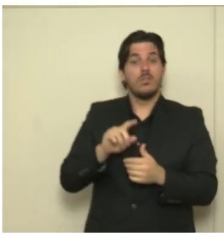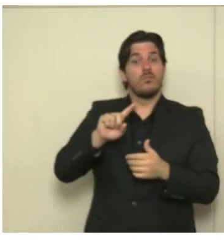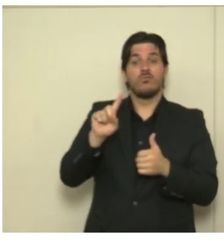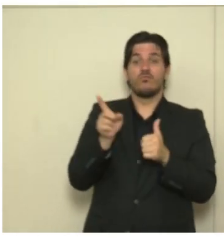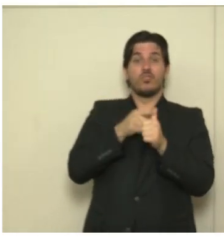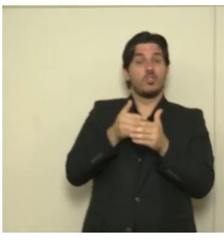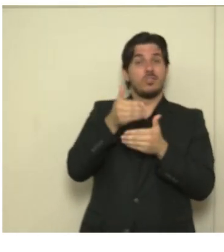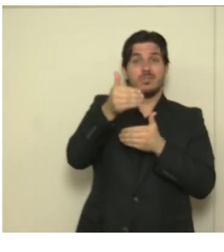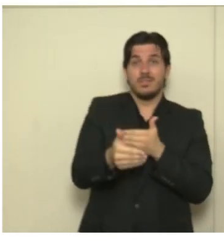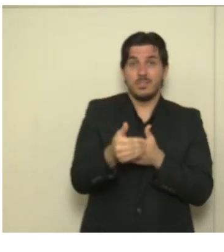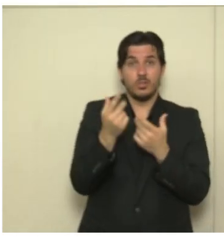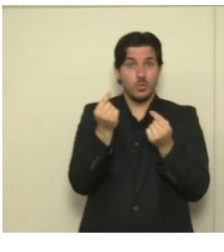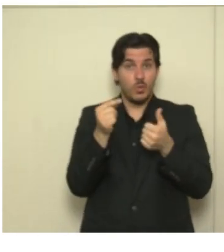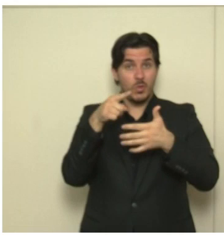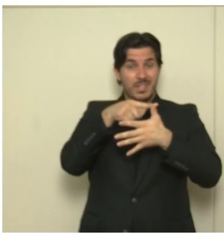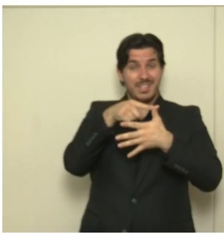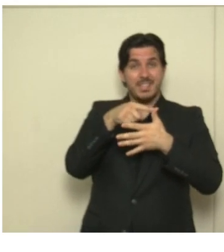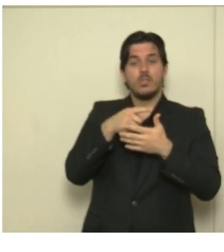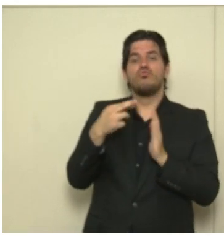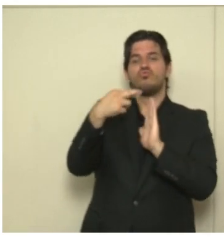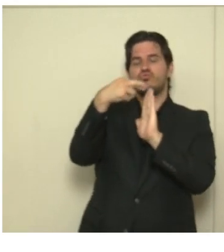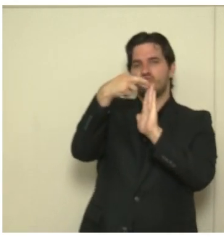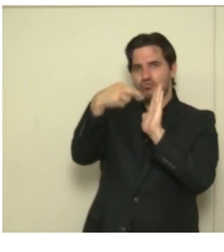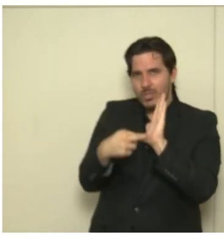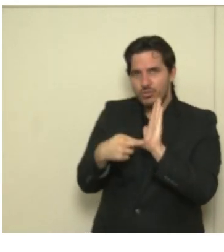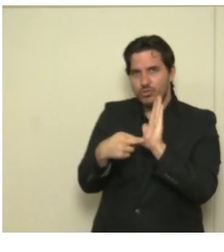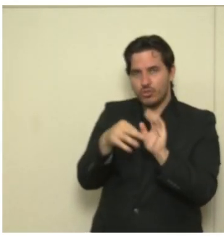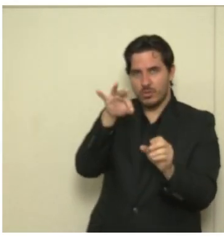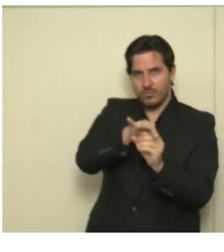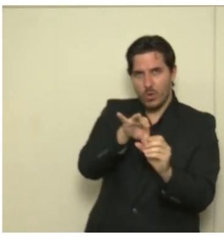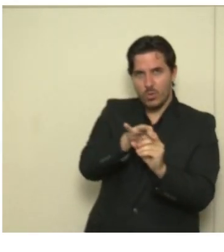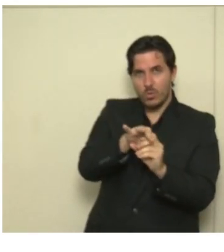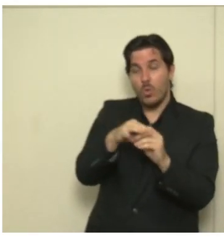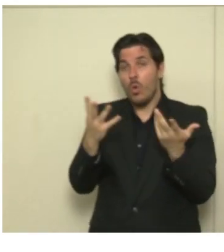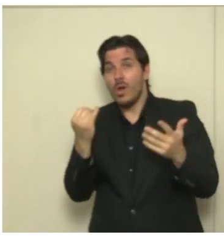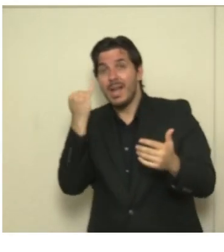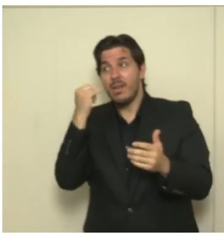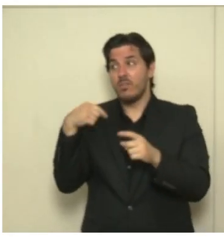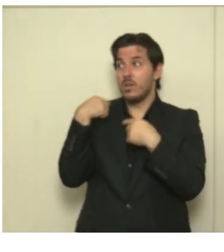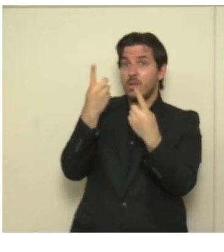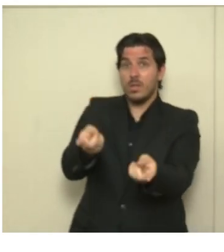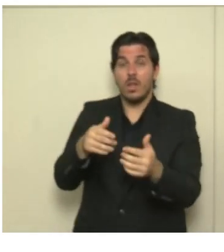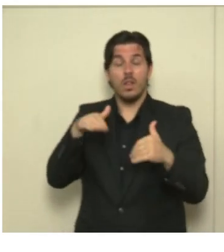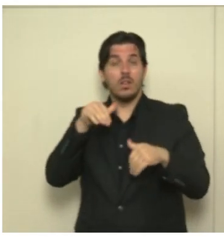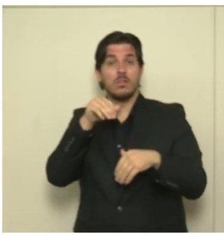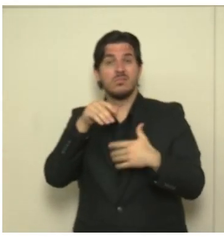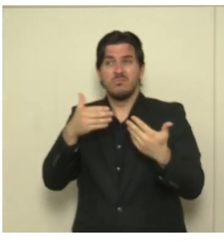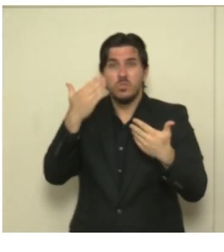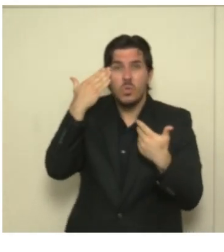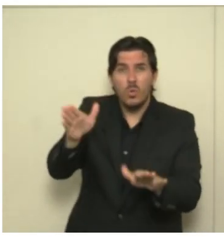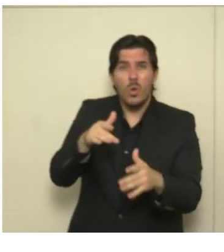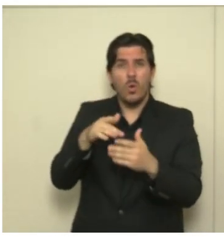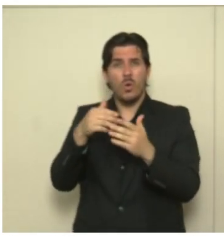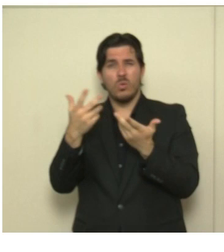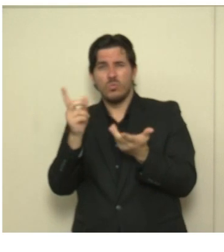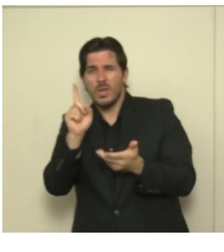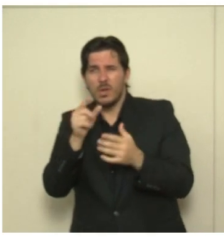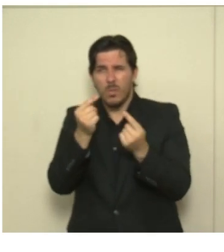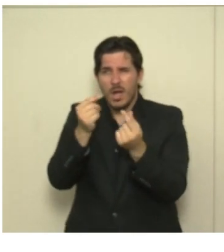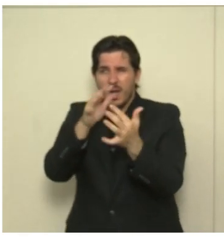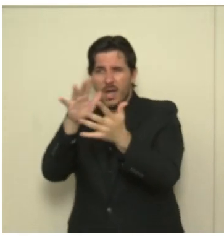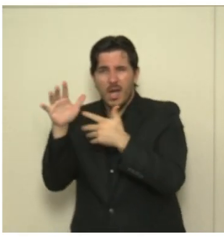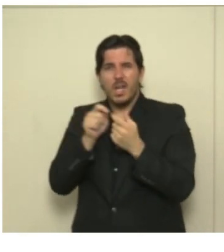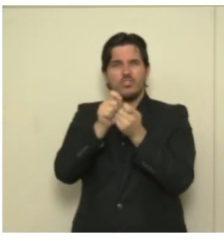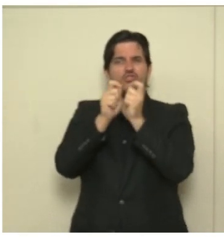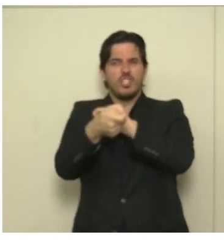process, and that is to register to vote or update your voter registration. I also want to encourage all New Mexico voters, just